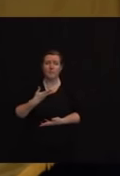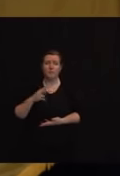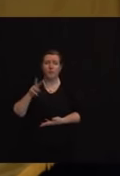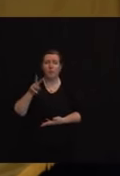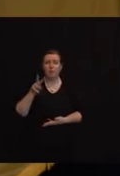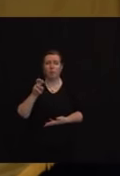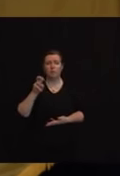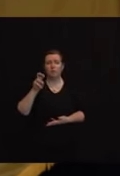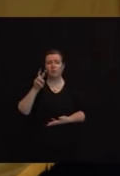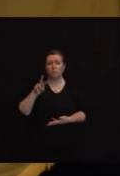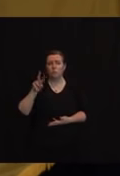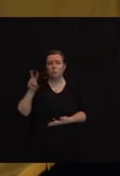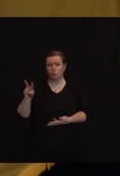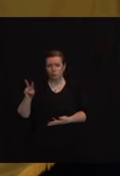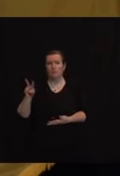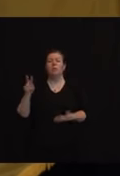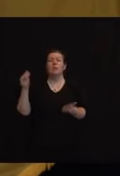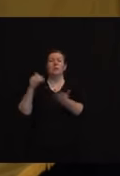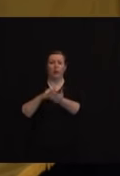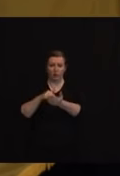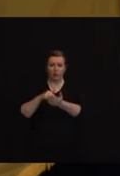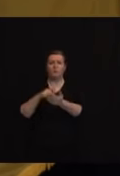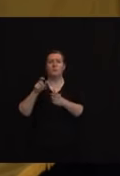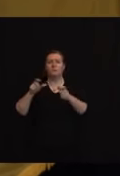222,241 individuals have been tested.